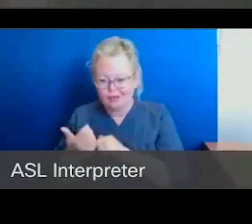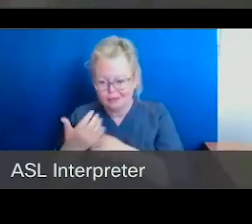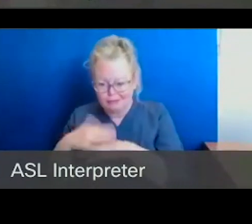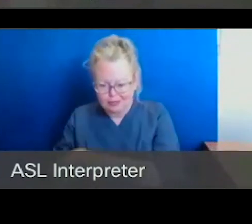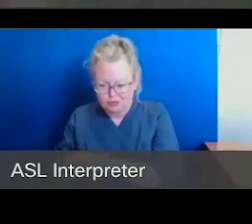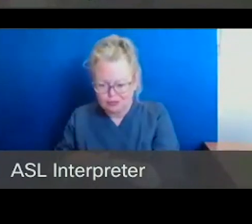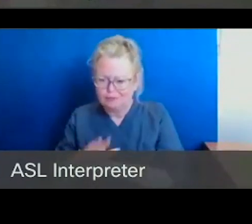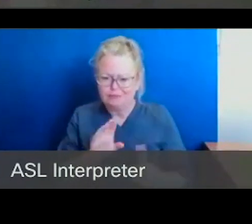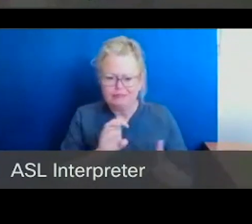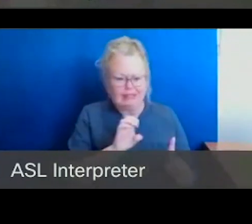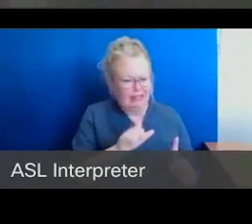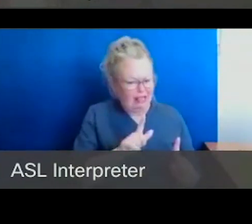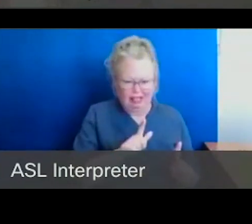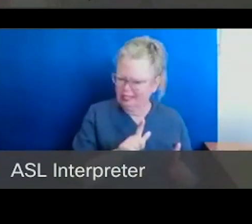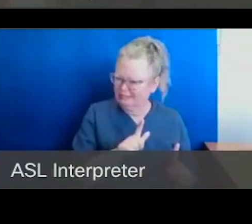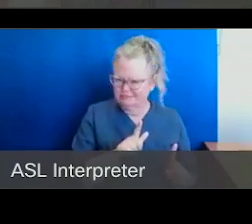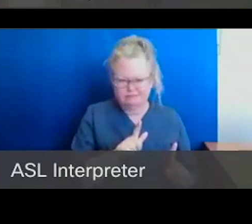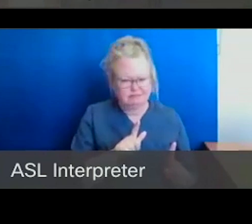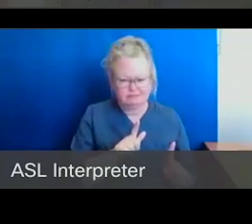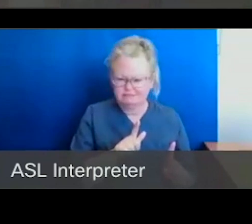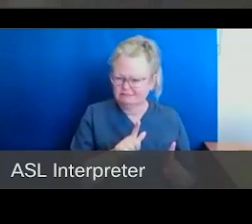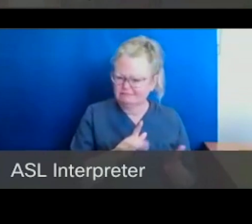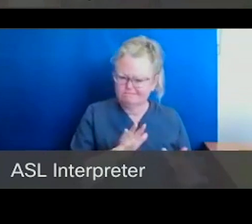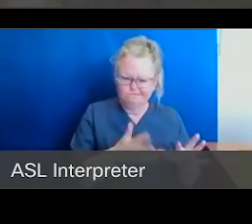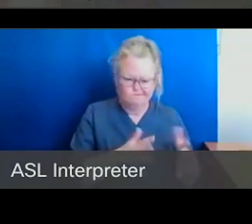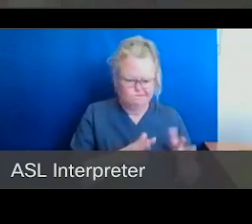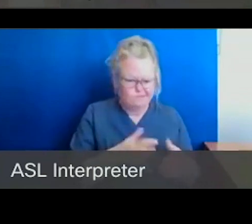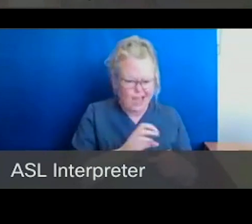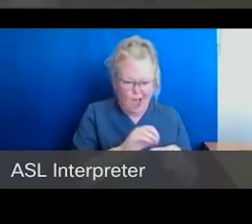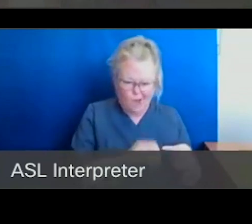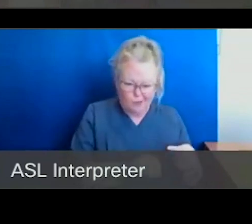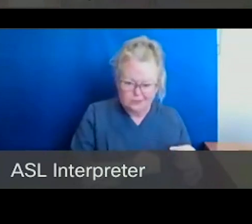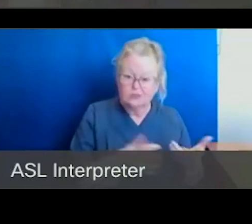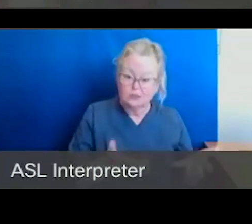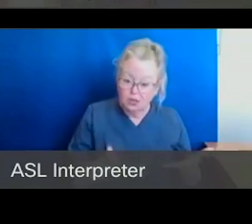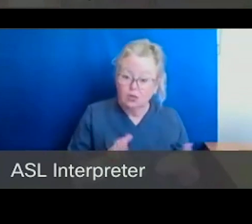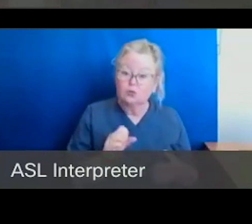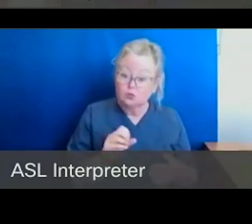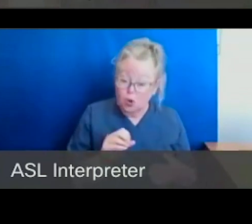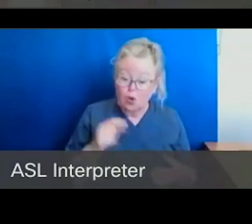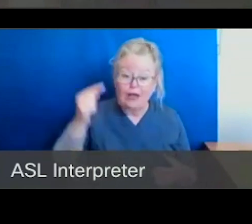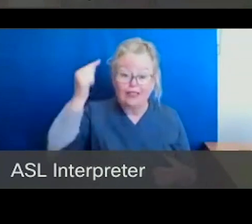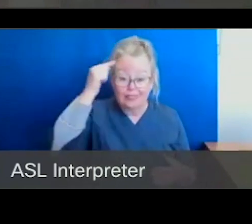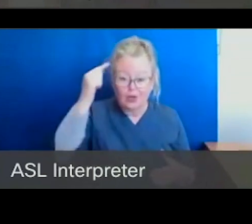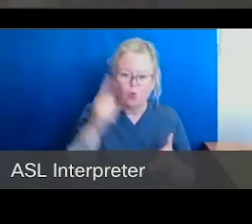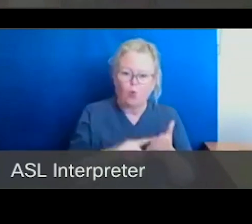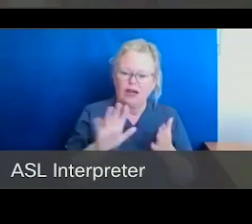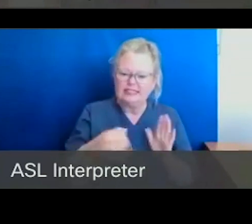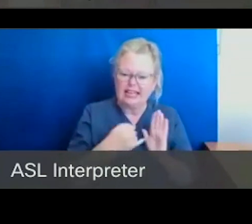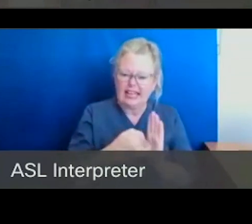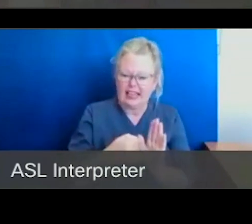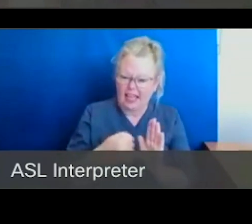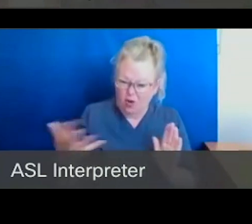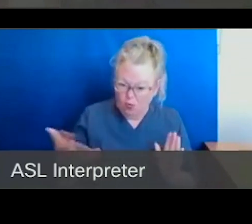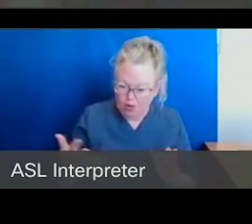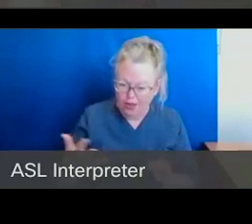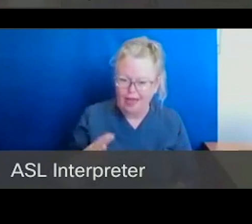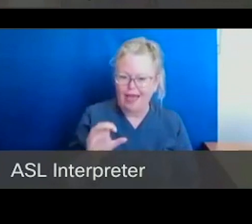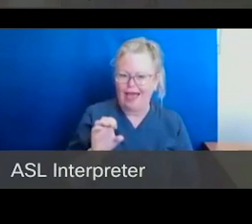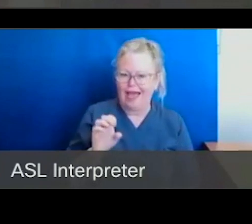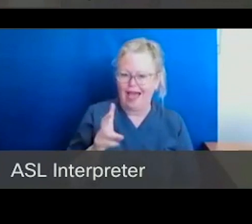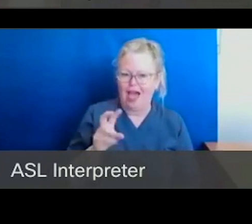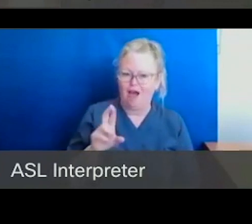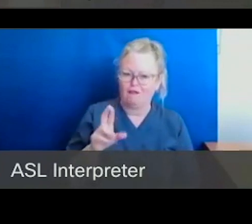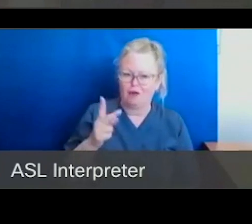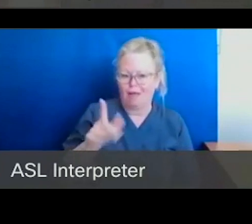not have as good outcomes. Over time, they created an indicator of what they would call ever EL. So